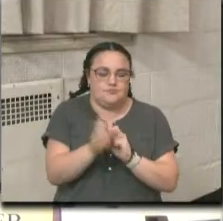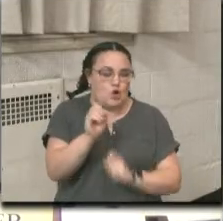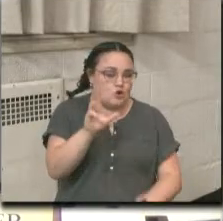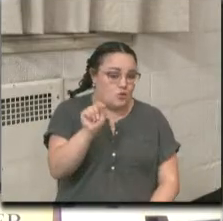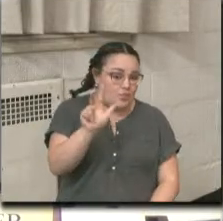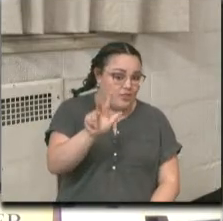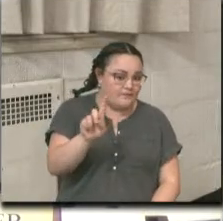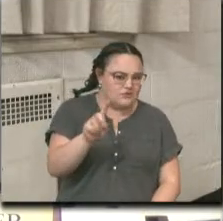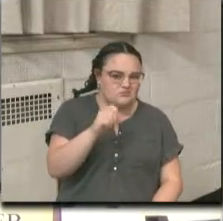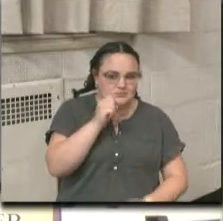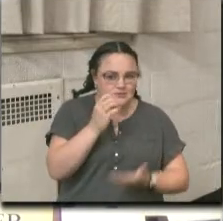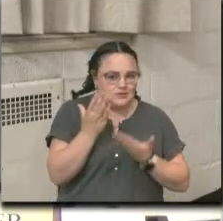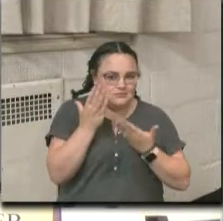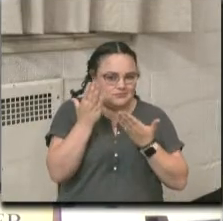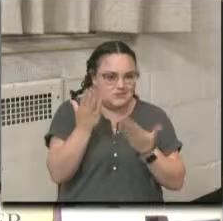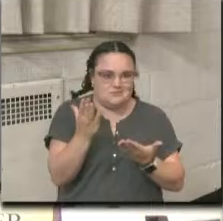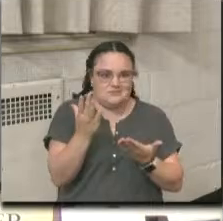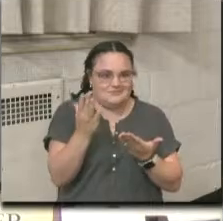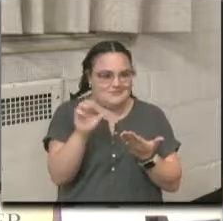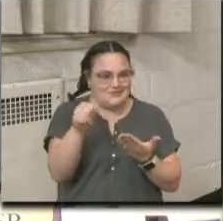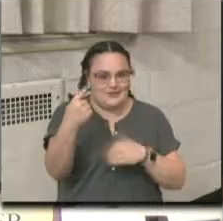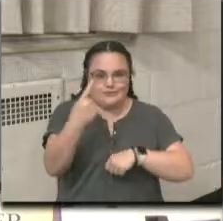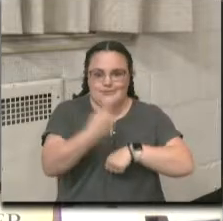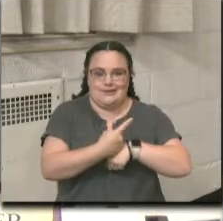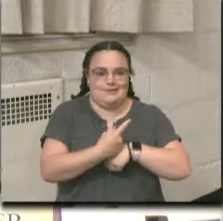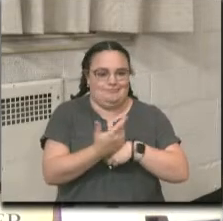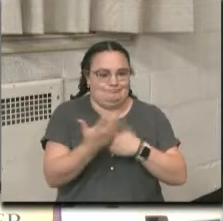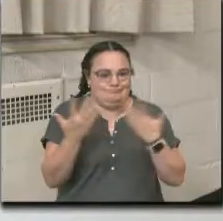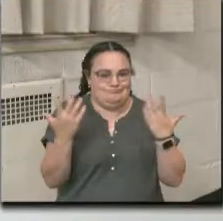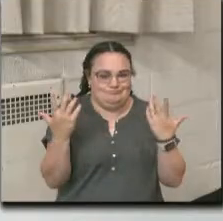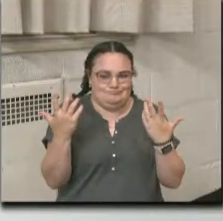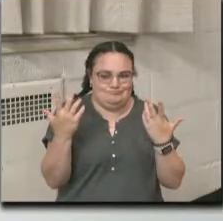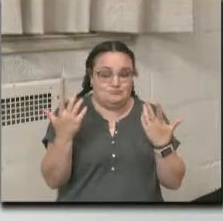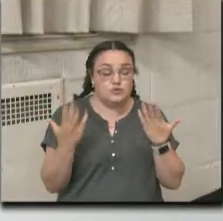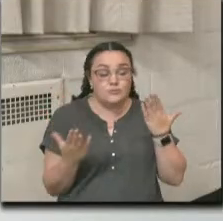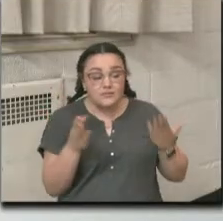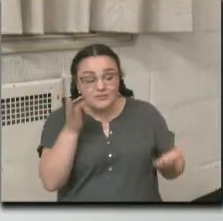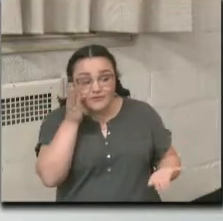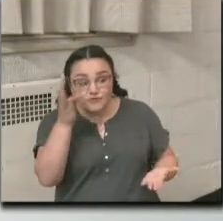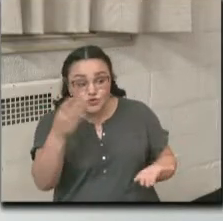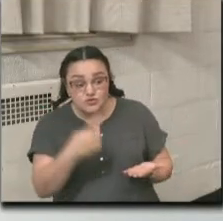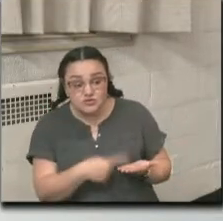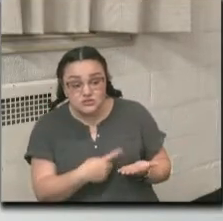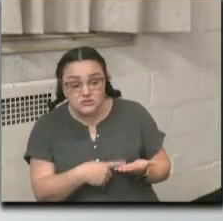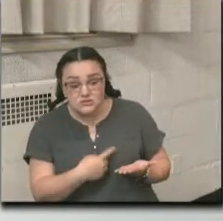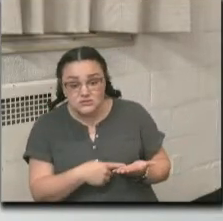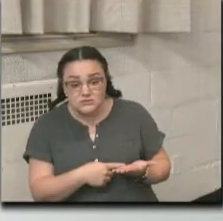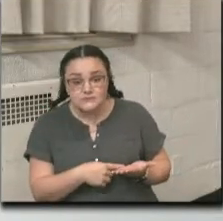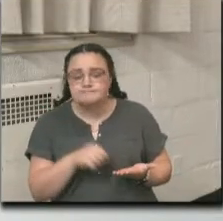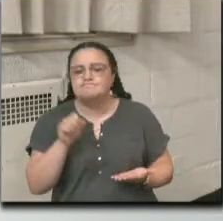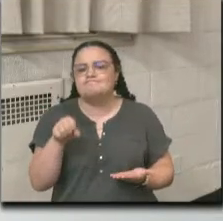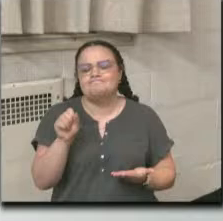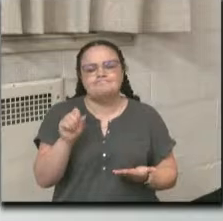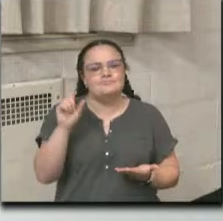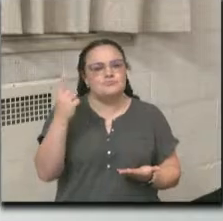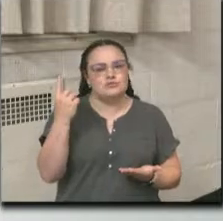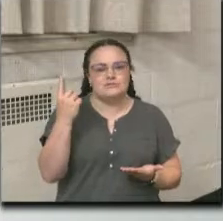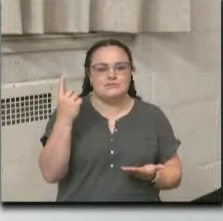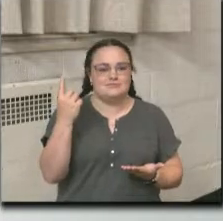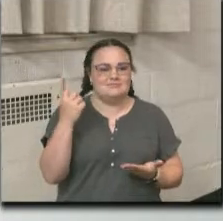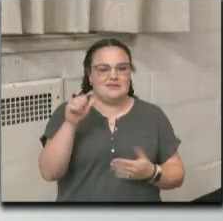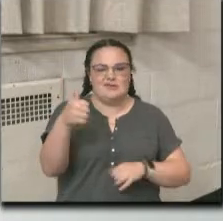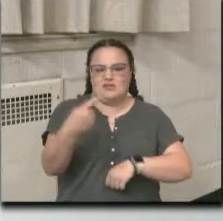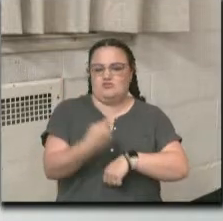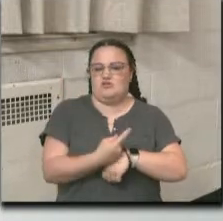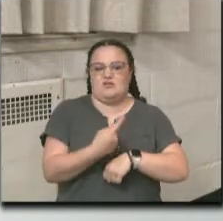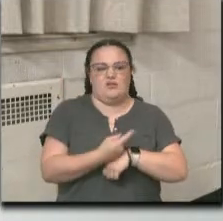I did not have a recommendation on when that was because. So that could be a future? Yes, thank you. To just move it to align on a future